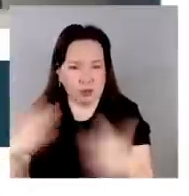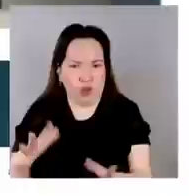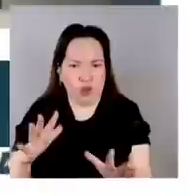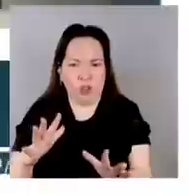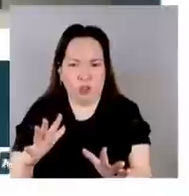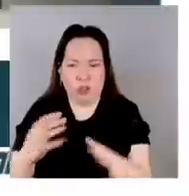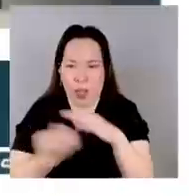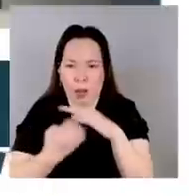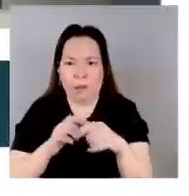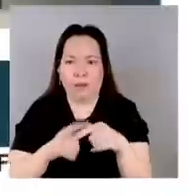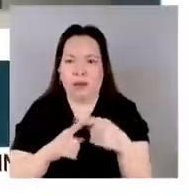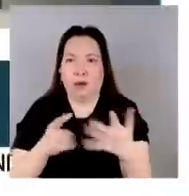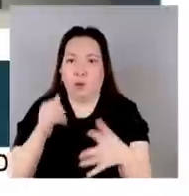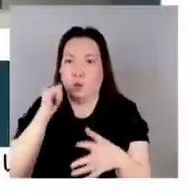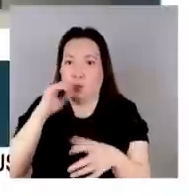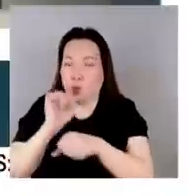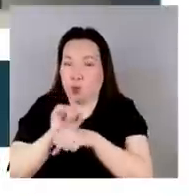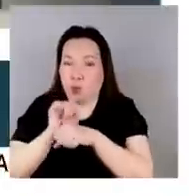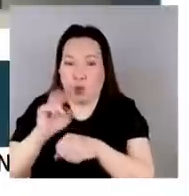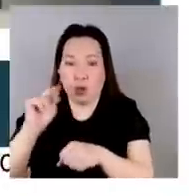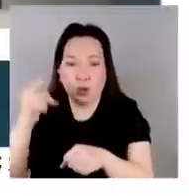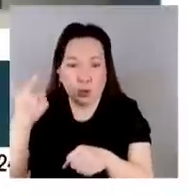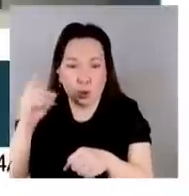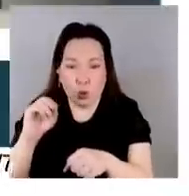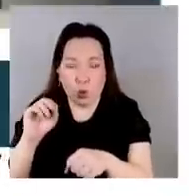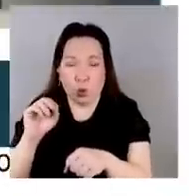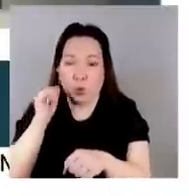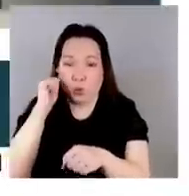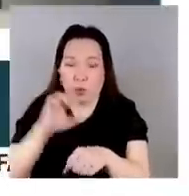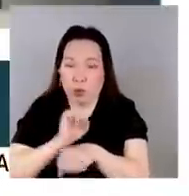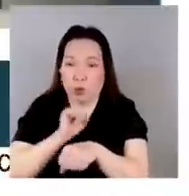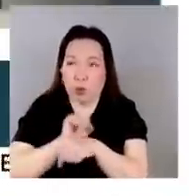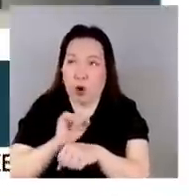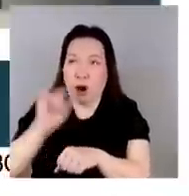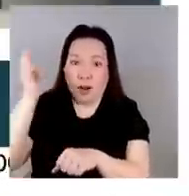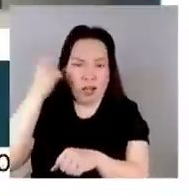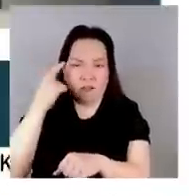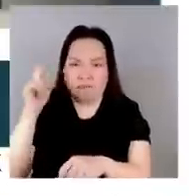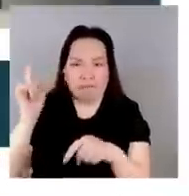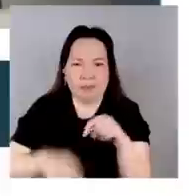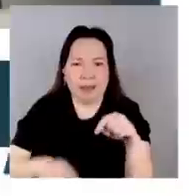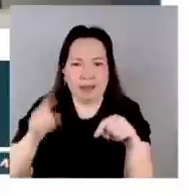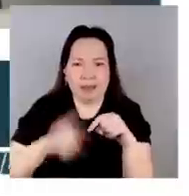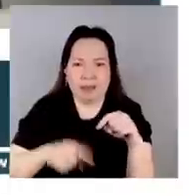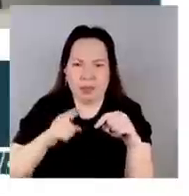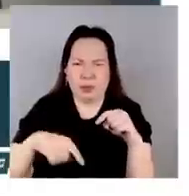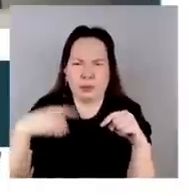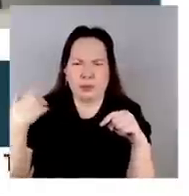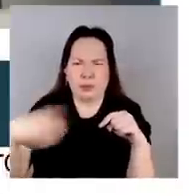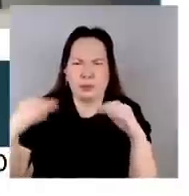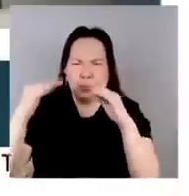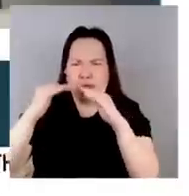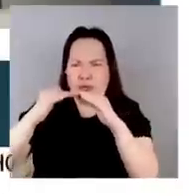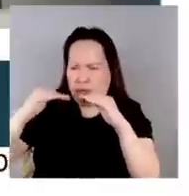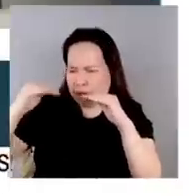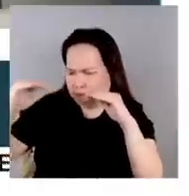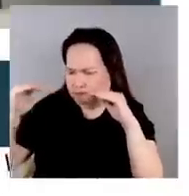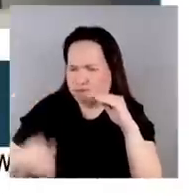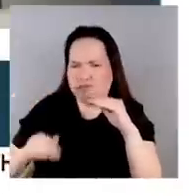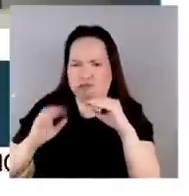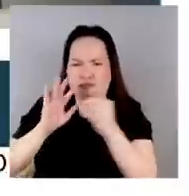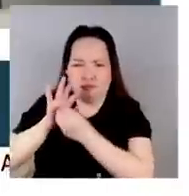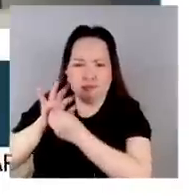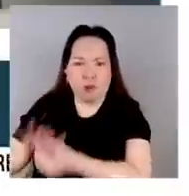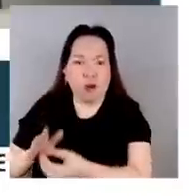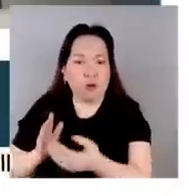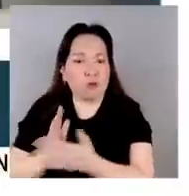for NGOs, not allowed to work in certain government occupations. And this is a real travesty for women's rights. So, you know, I think